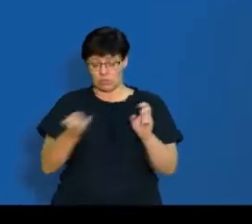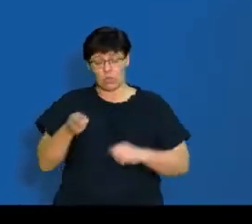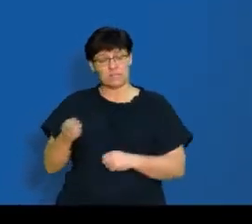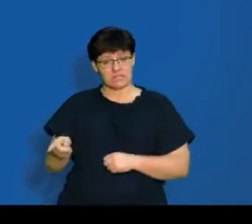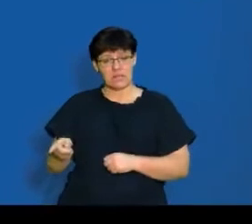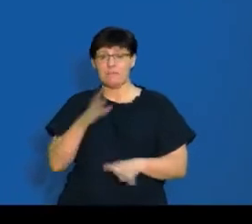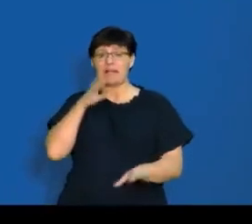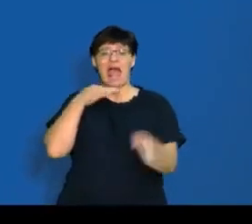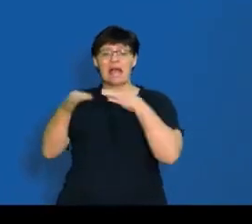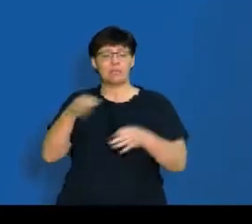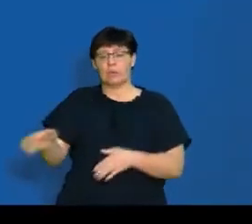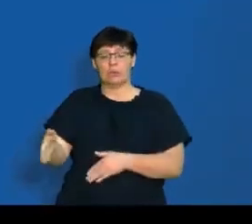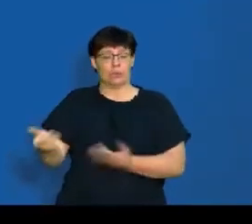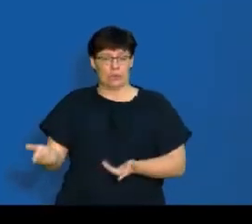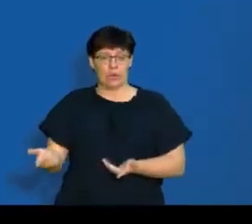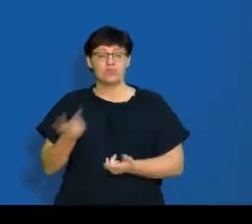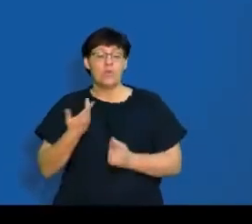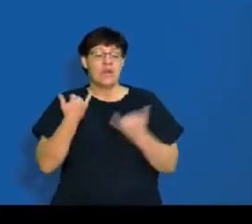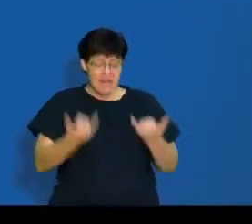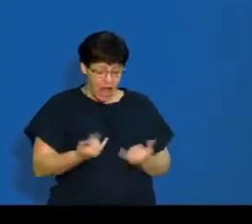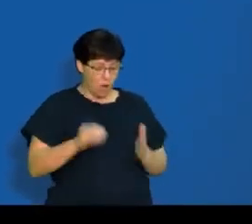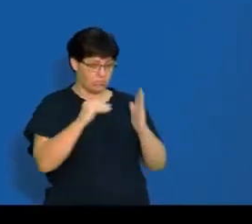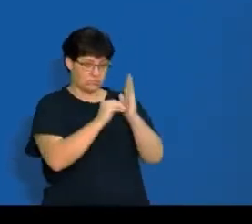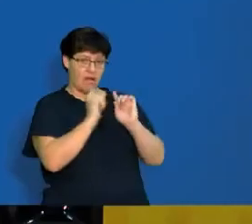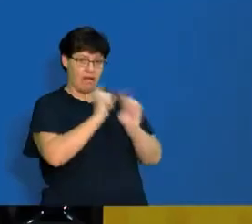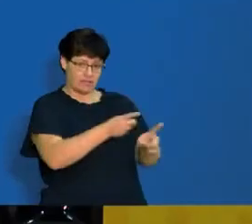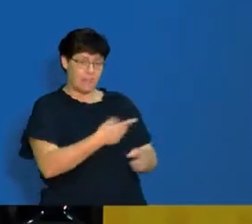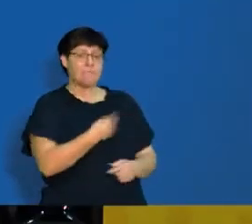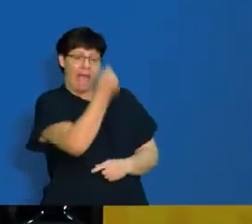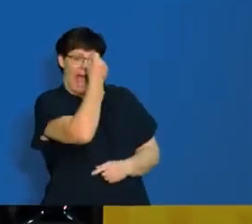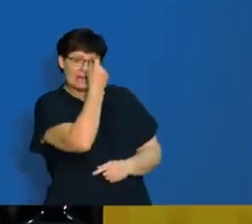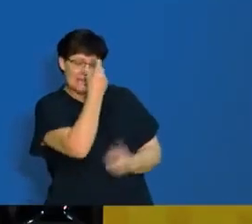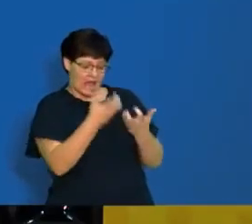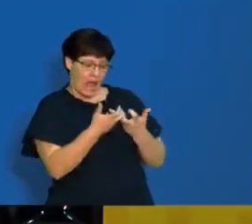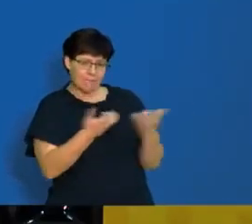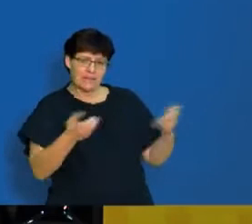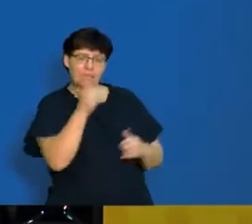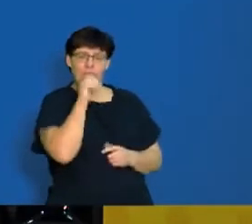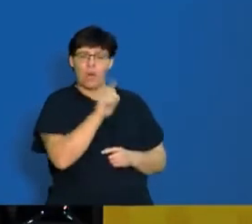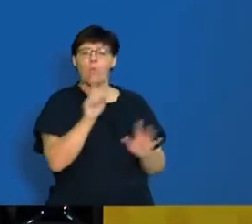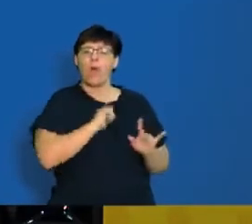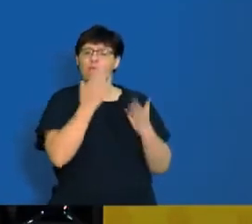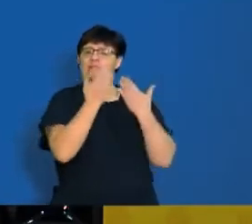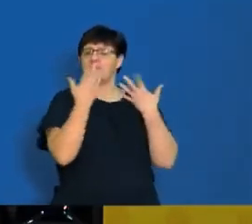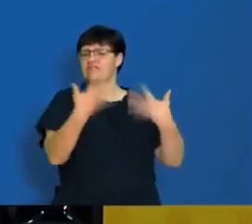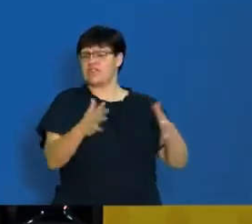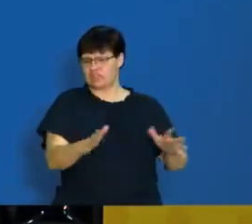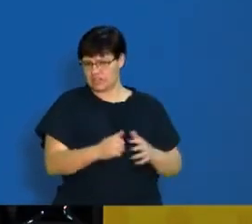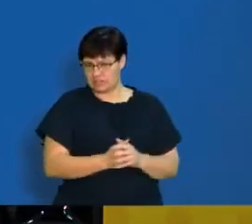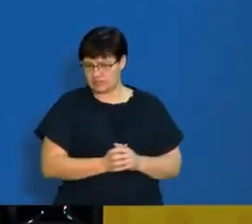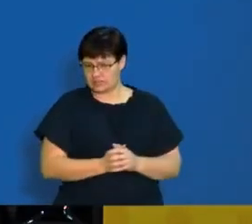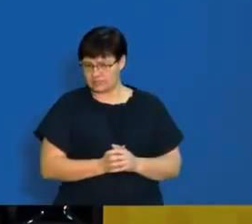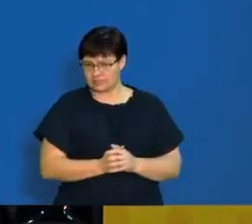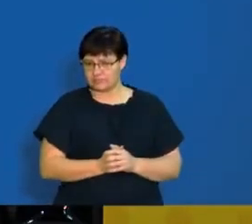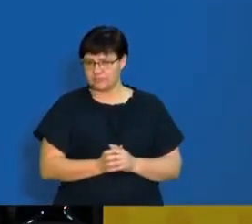it will not be defined. So you need to show your own understanding of having studied this section, okay, of what apartheid